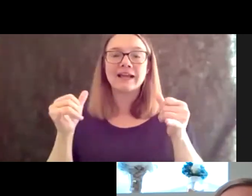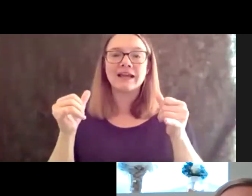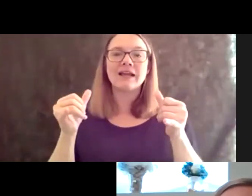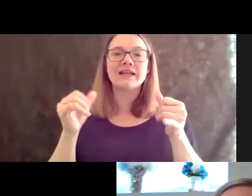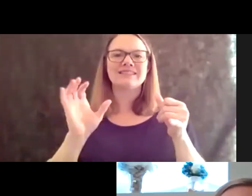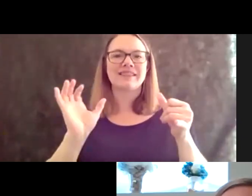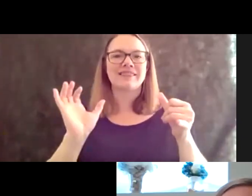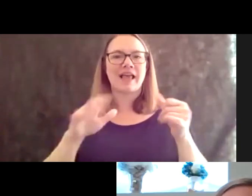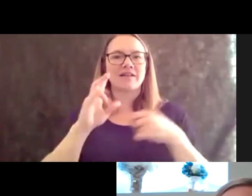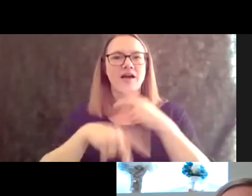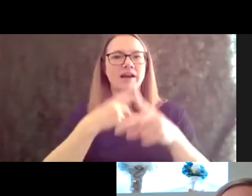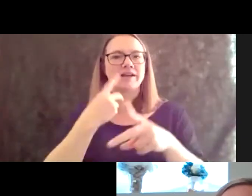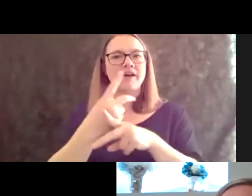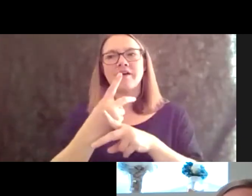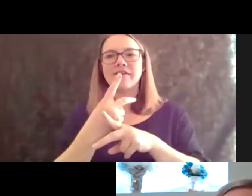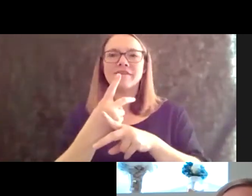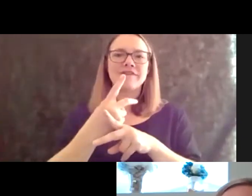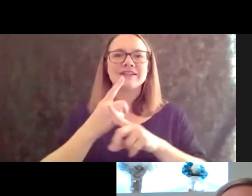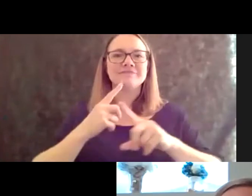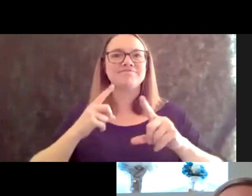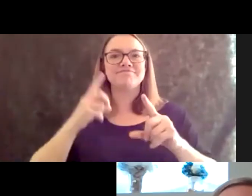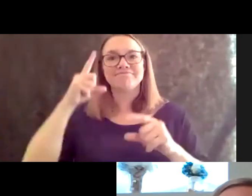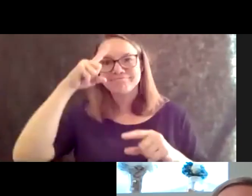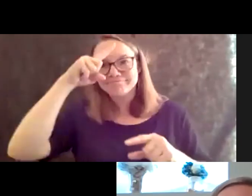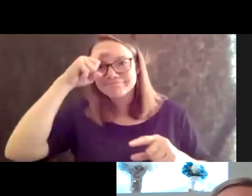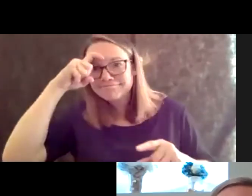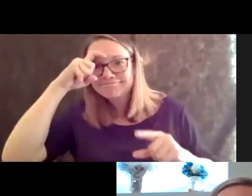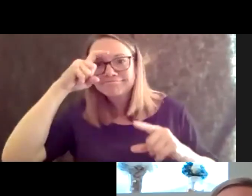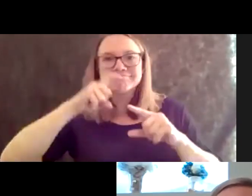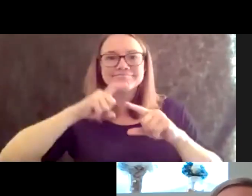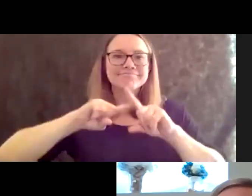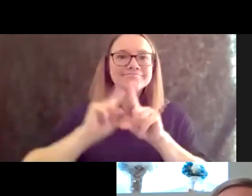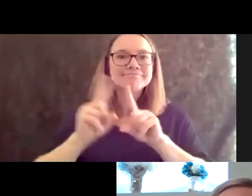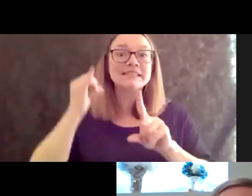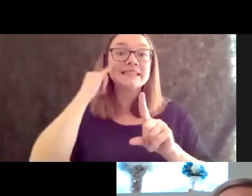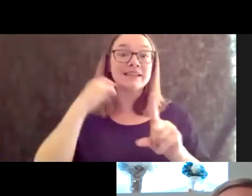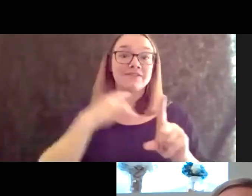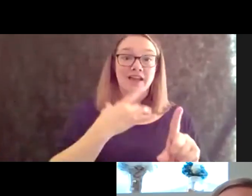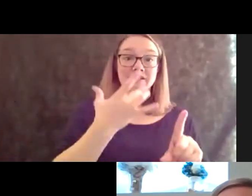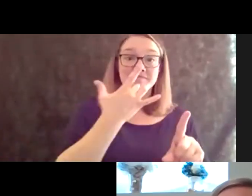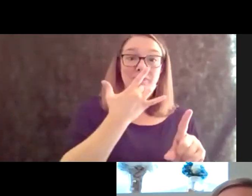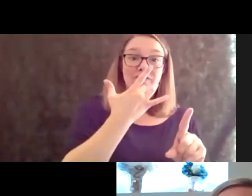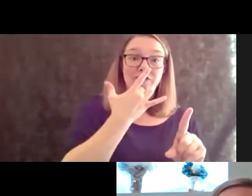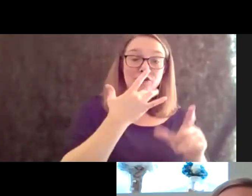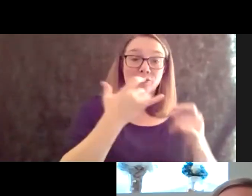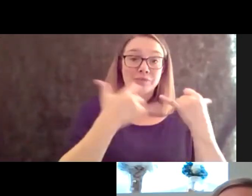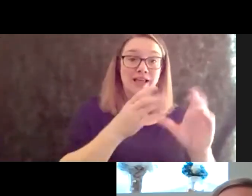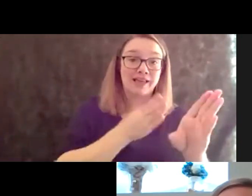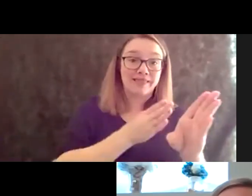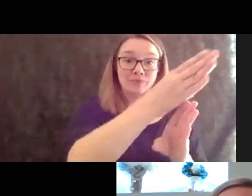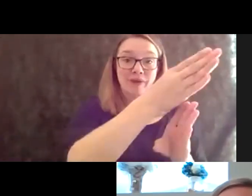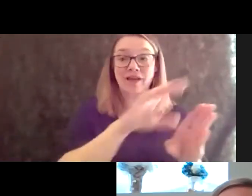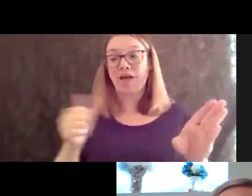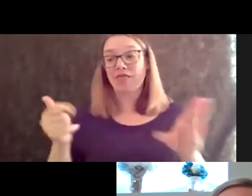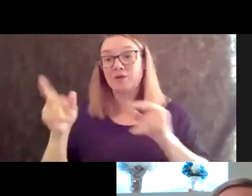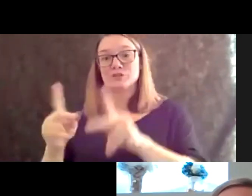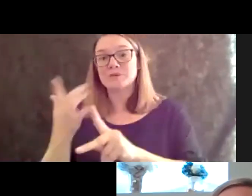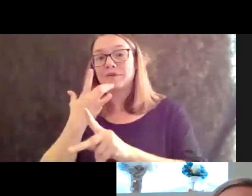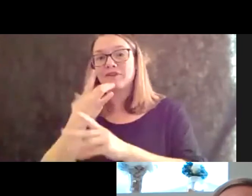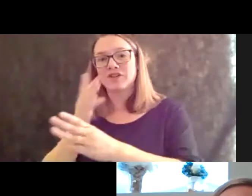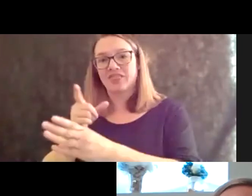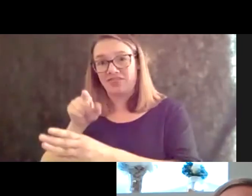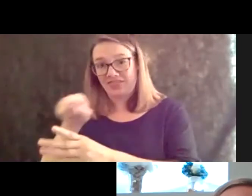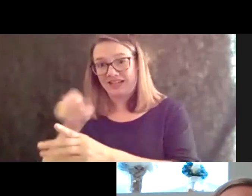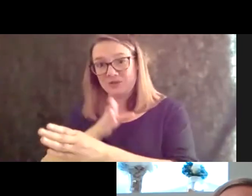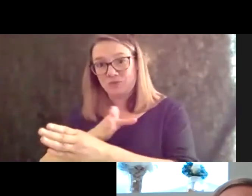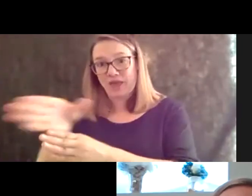create anything. And so if I like playing one way and I'm dealing with someone who likes to play another way,